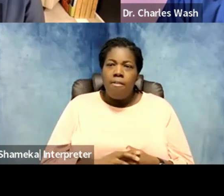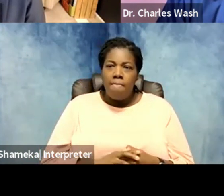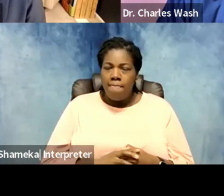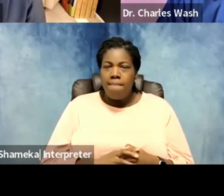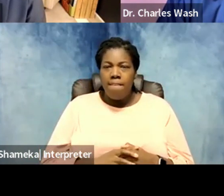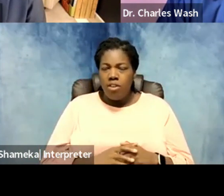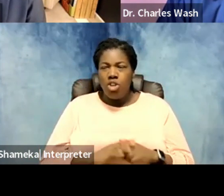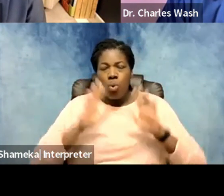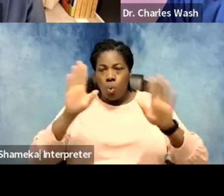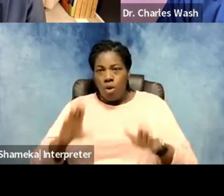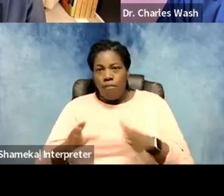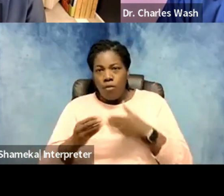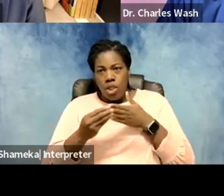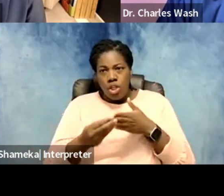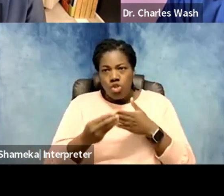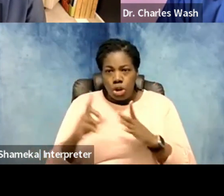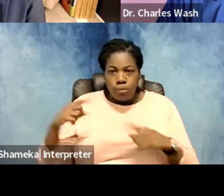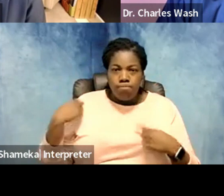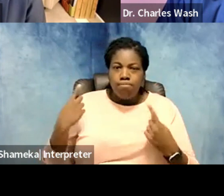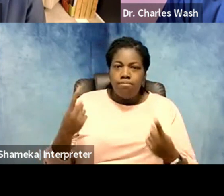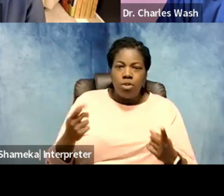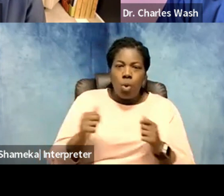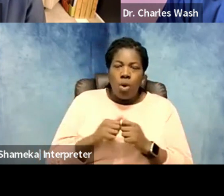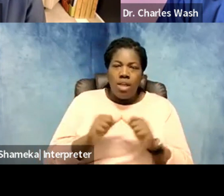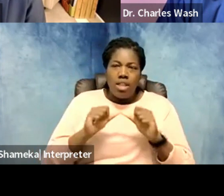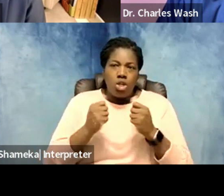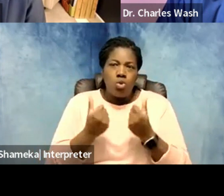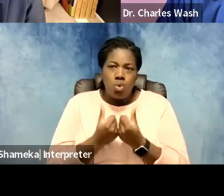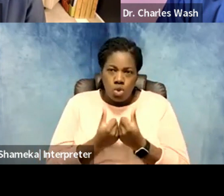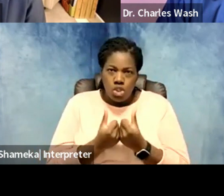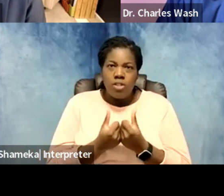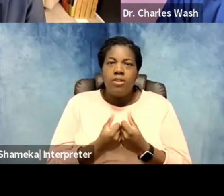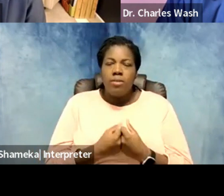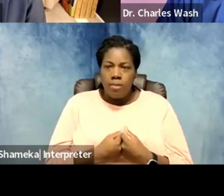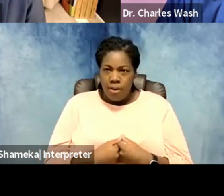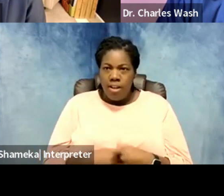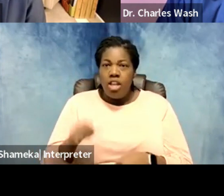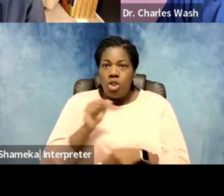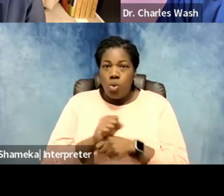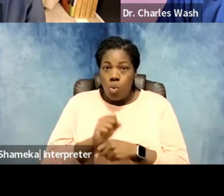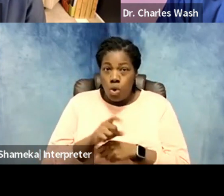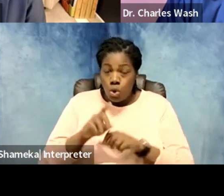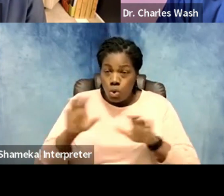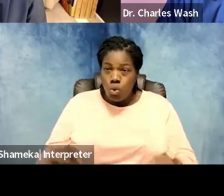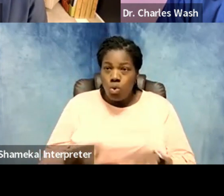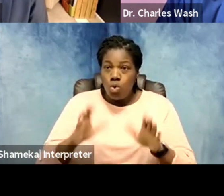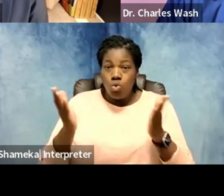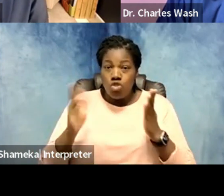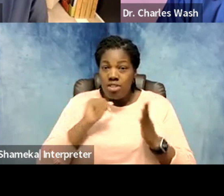incredible leadership with the association and the work that you do serves not